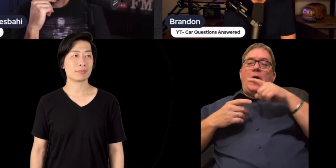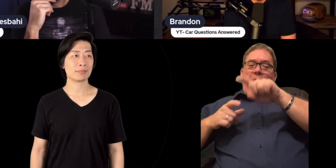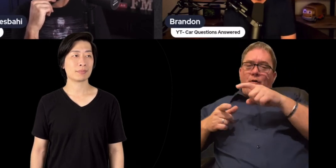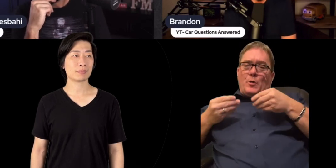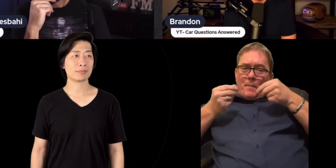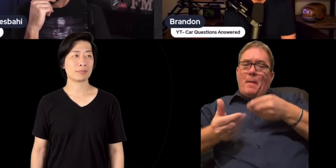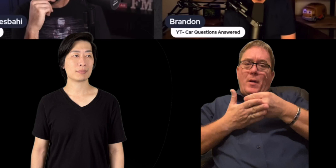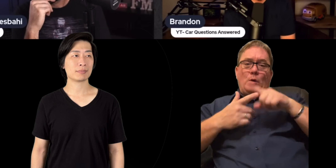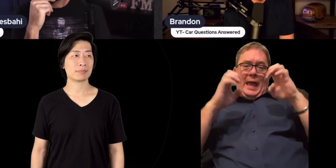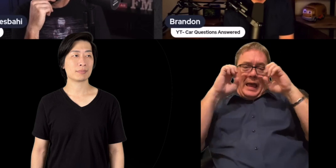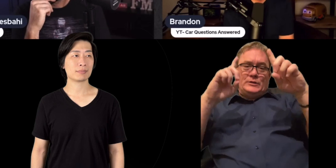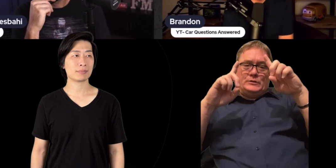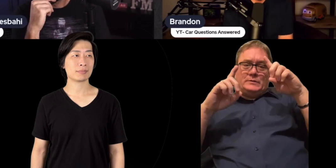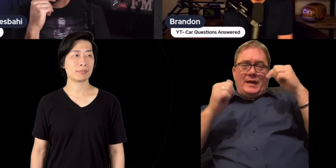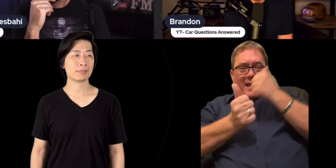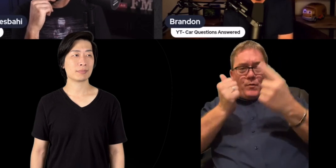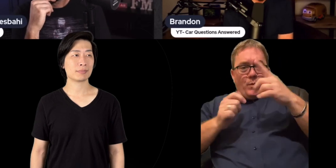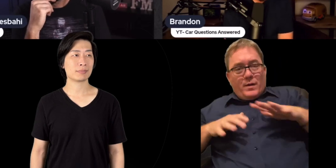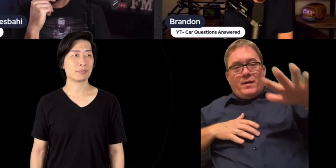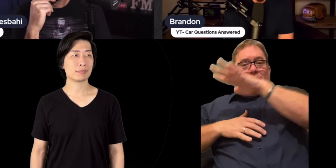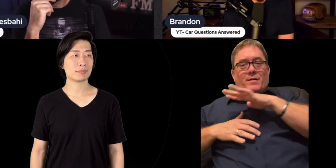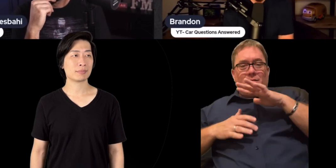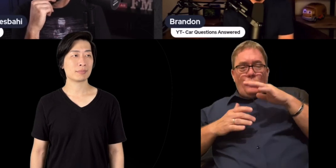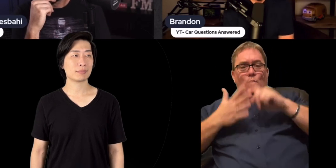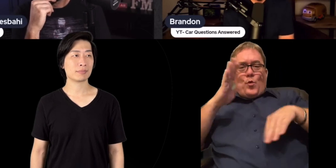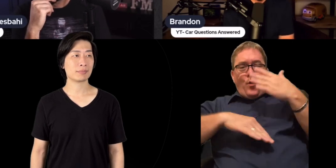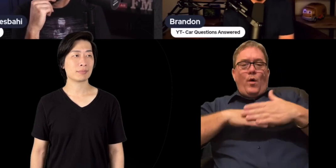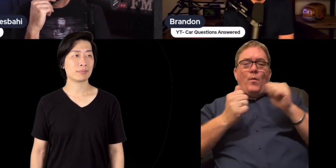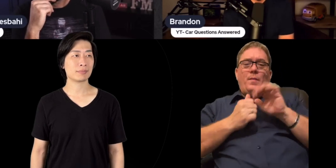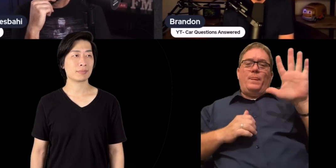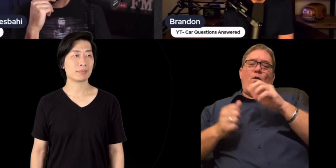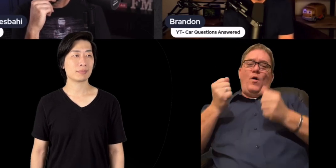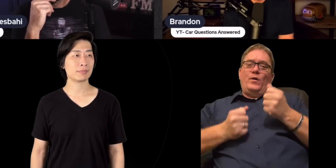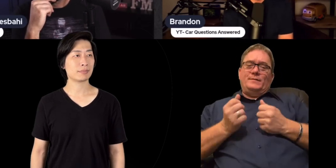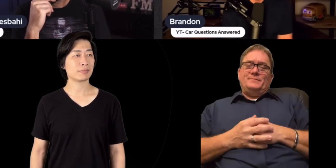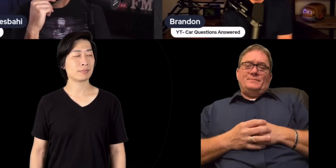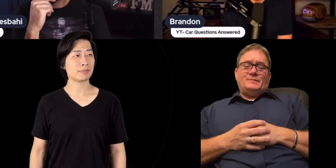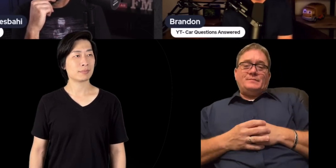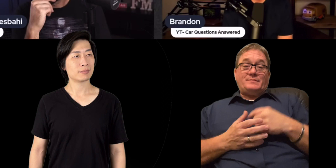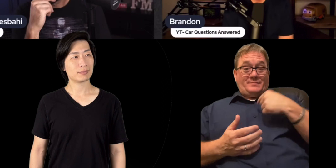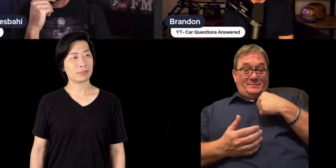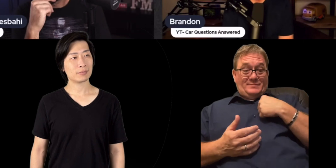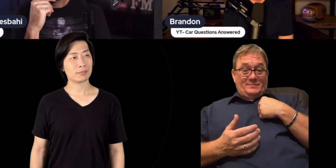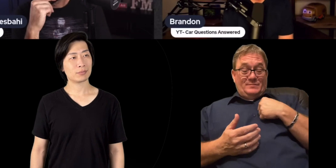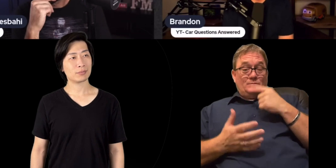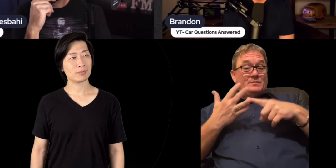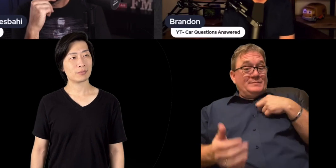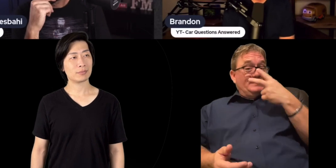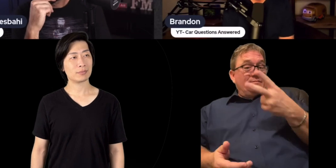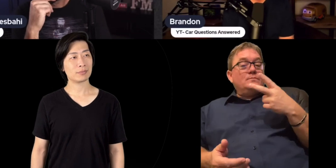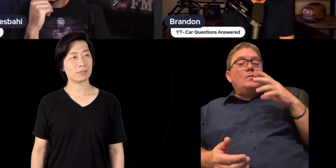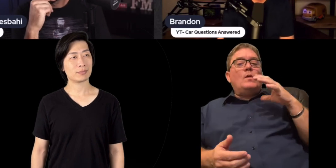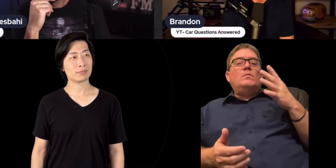on what's going on with their vehicles. Because I mean, what I've seen in older EVs